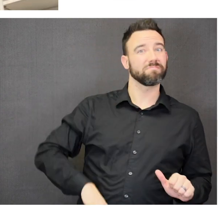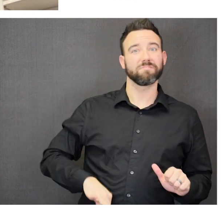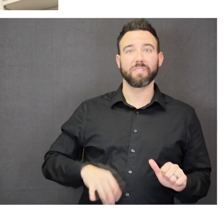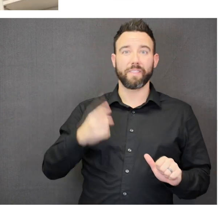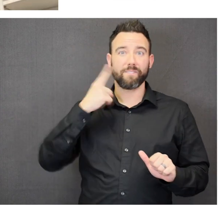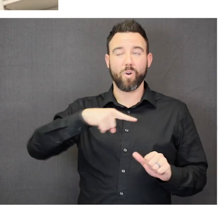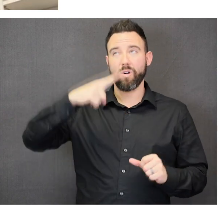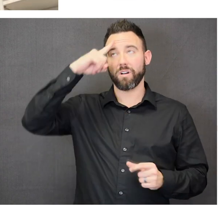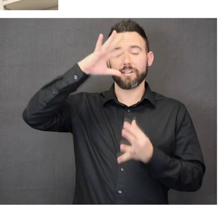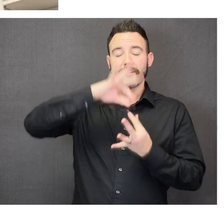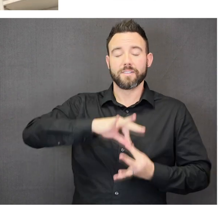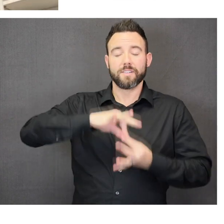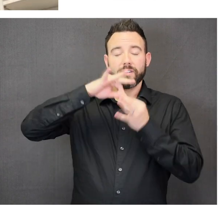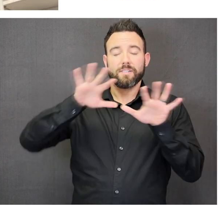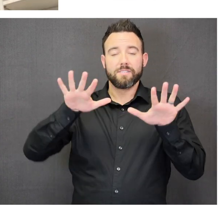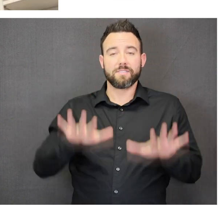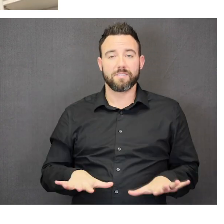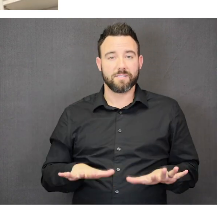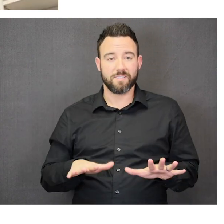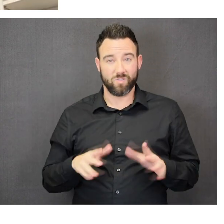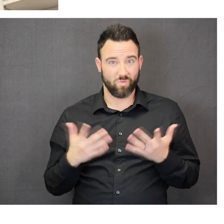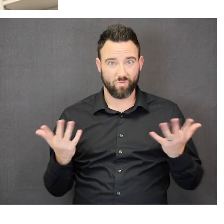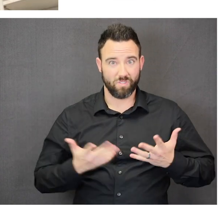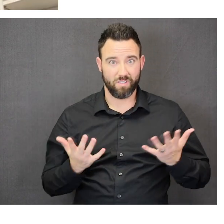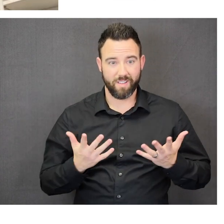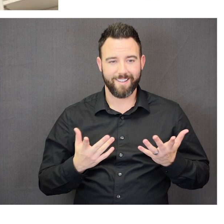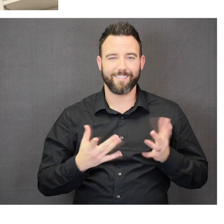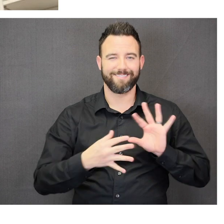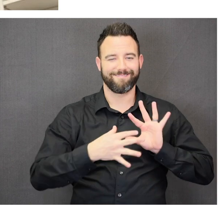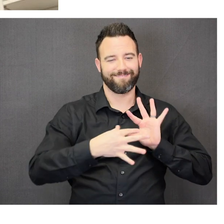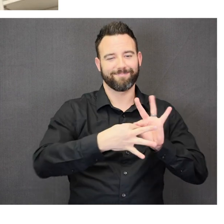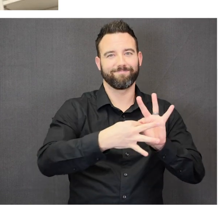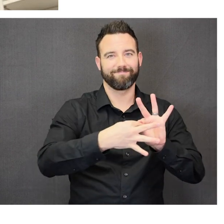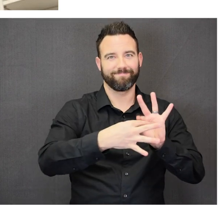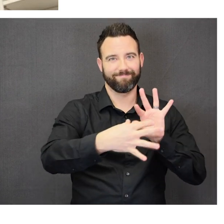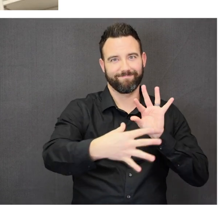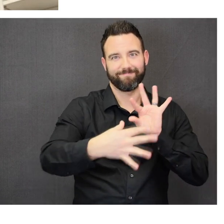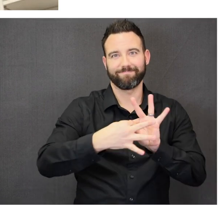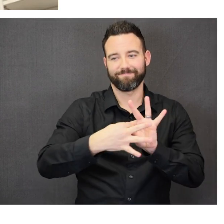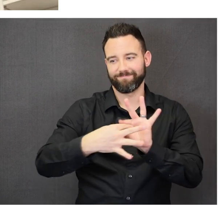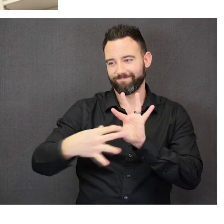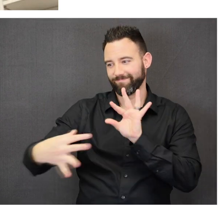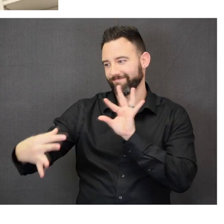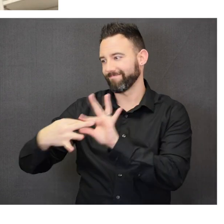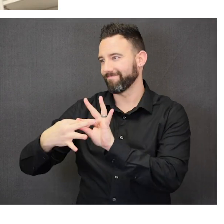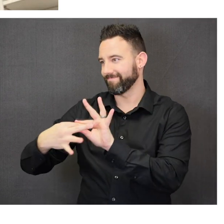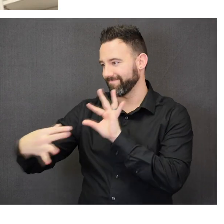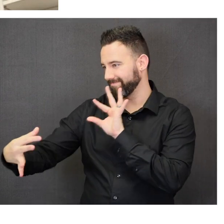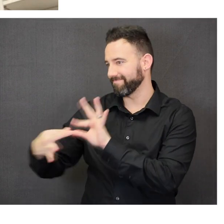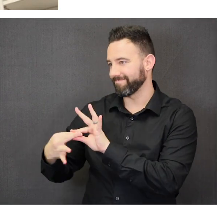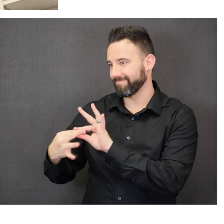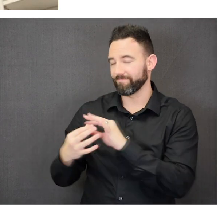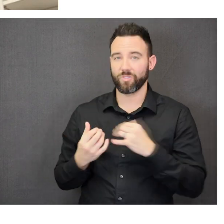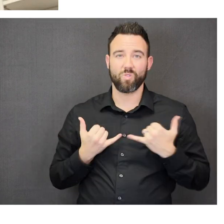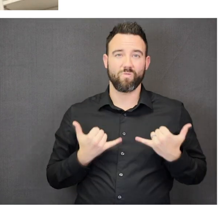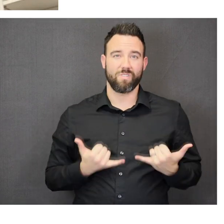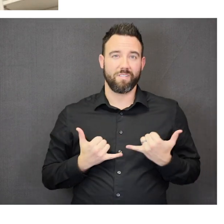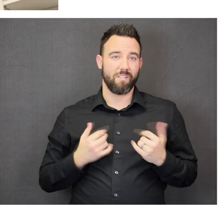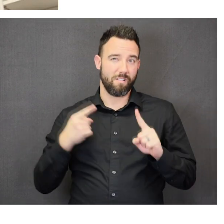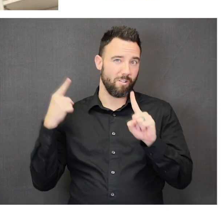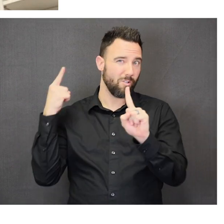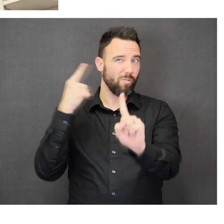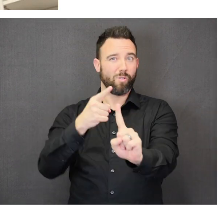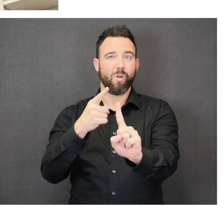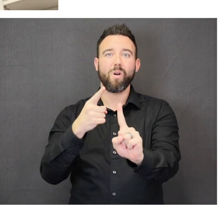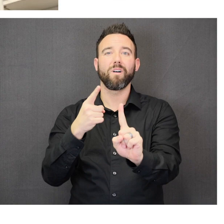thing is connection. Connection with yourself and connection with other. So finding ways to